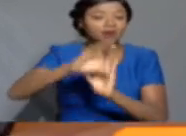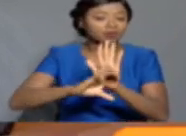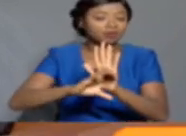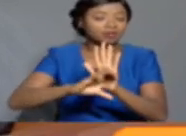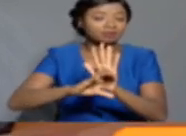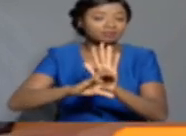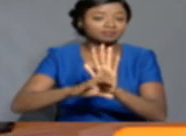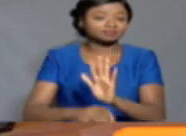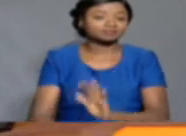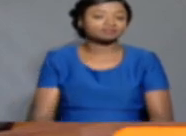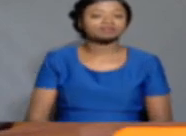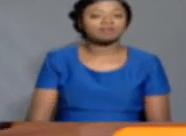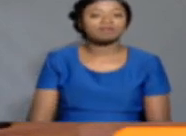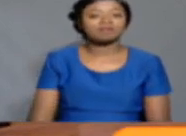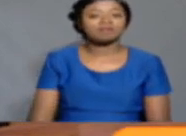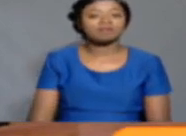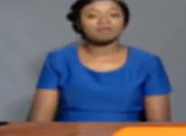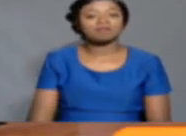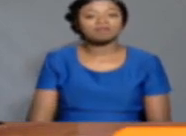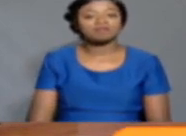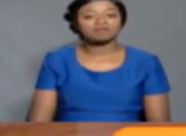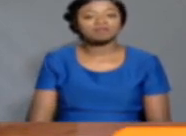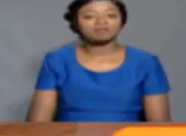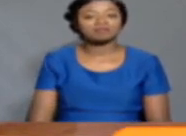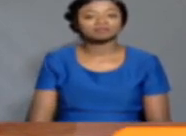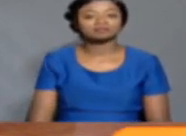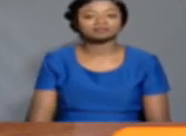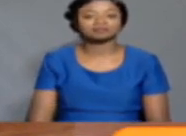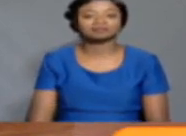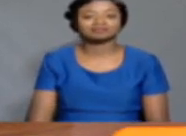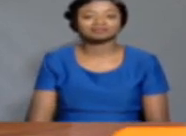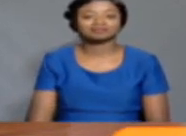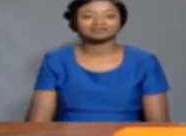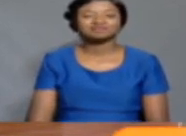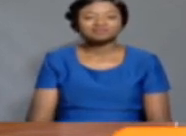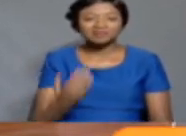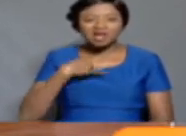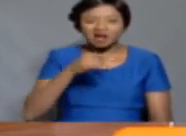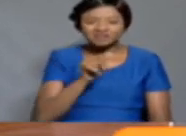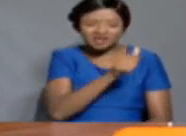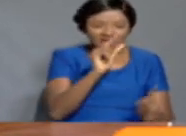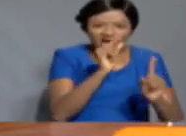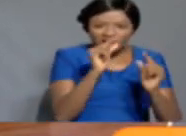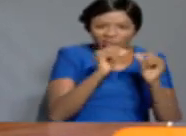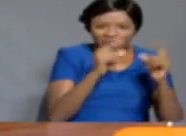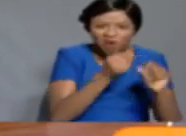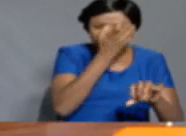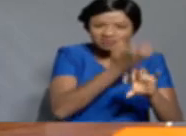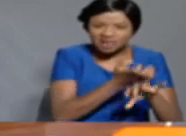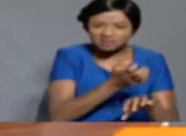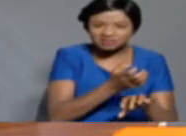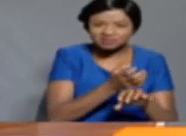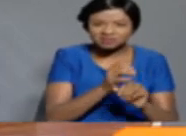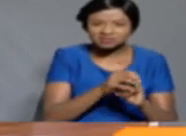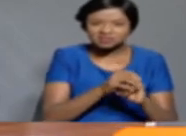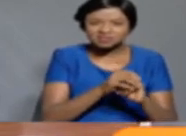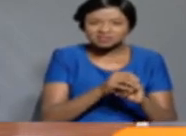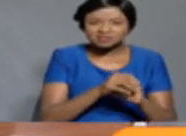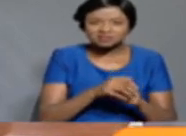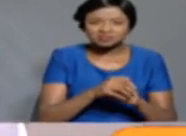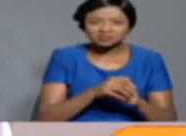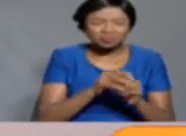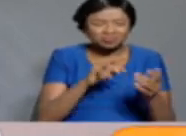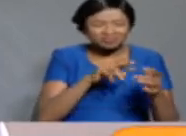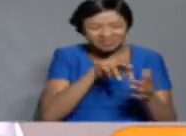Yvonne, except for the word pedagogical, it's difficult to know that this is about our children. True. That's right.